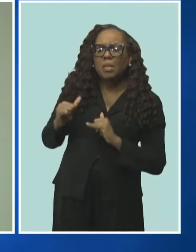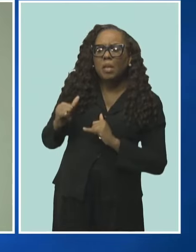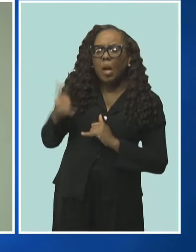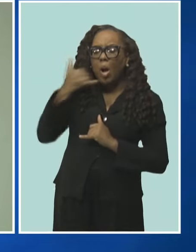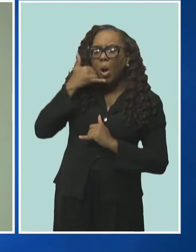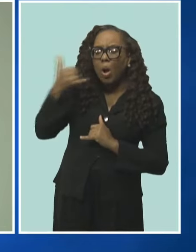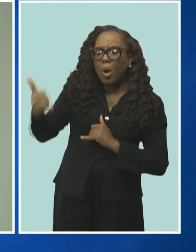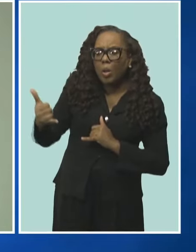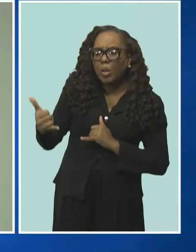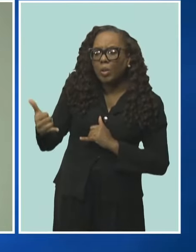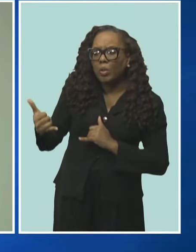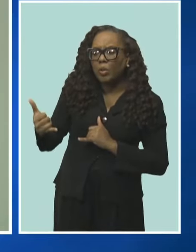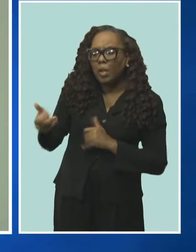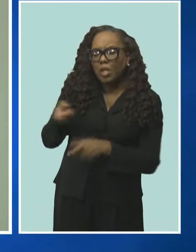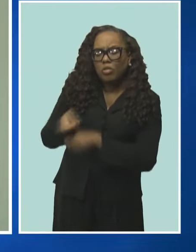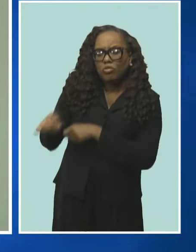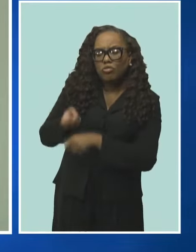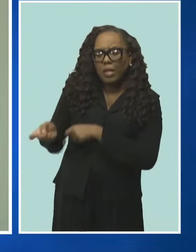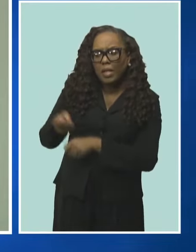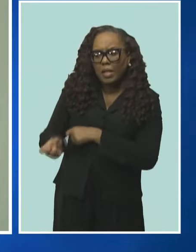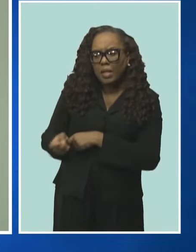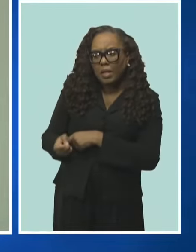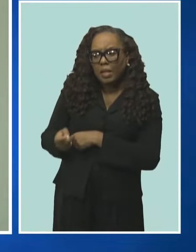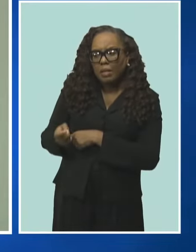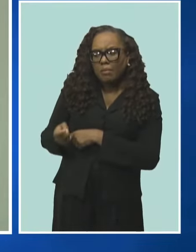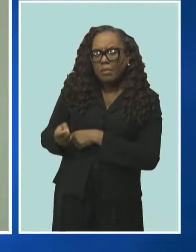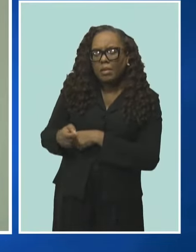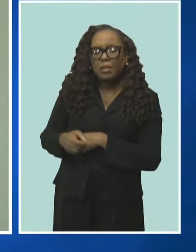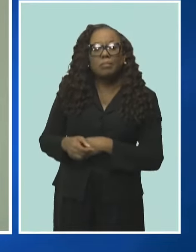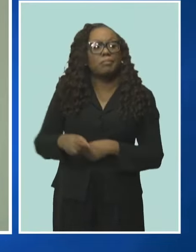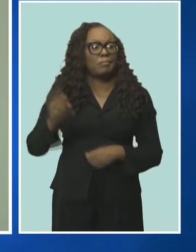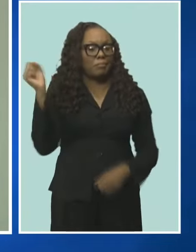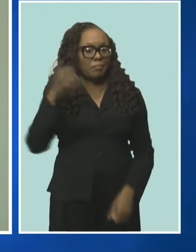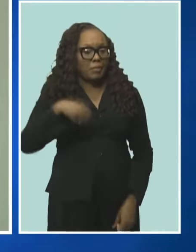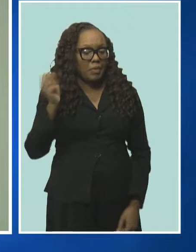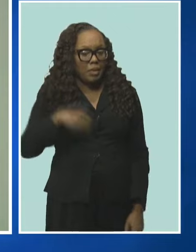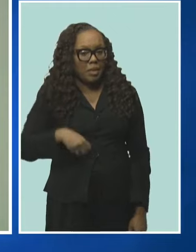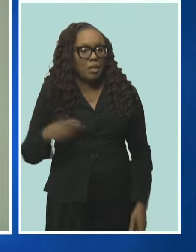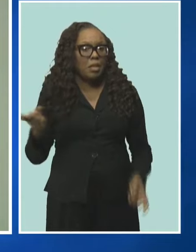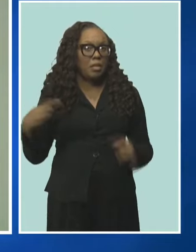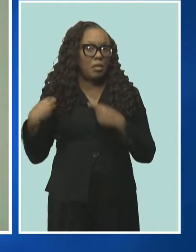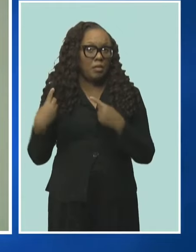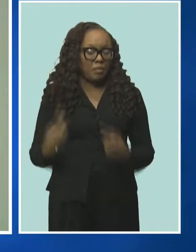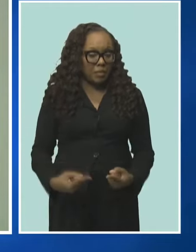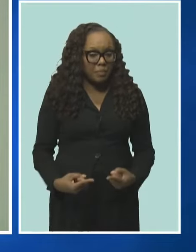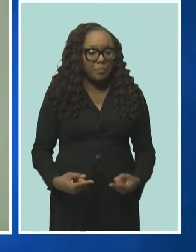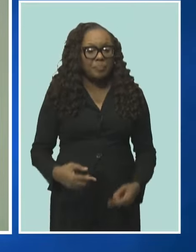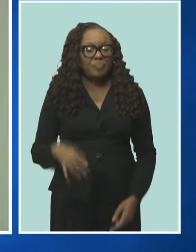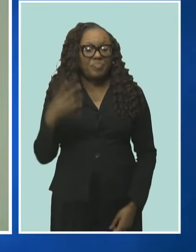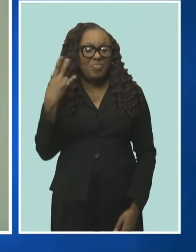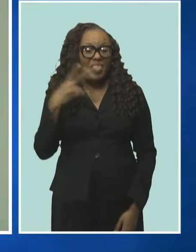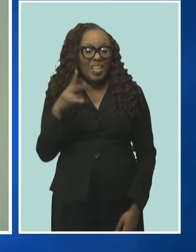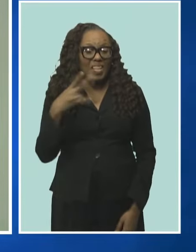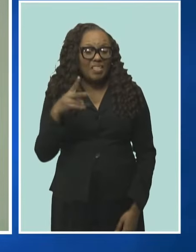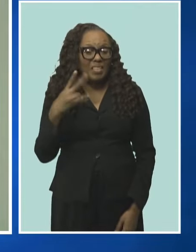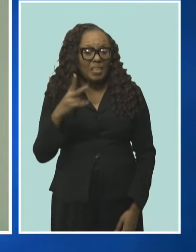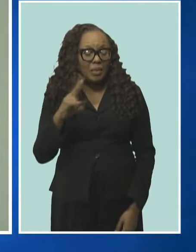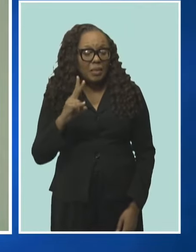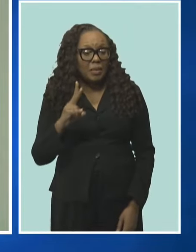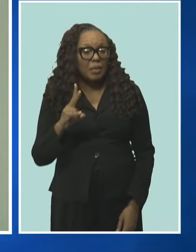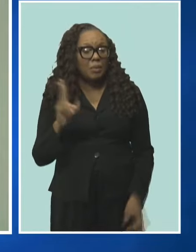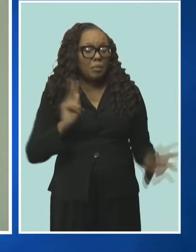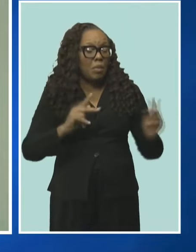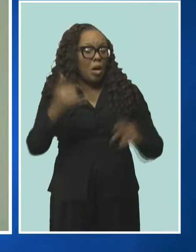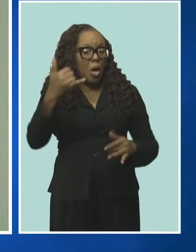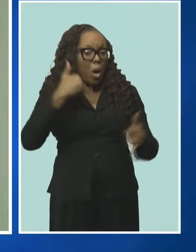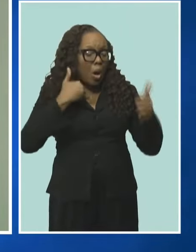Prank calls is definitely a problem. Thus far for the year, we had 17 prank calls or nuisance calls